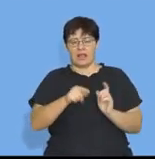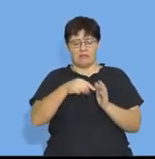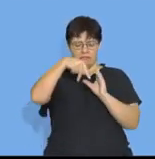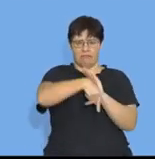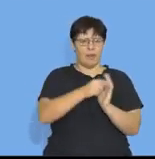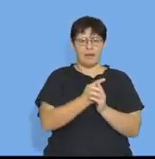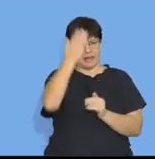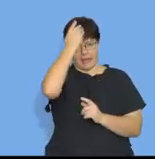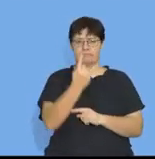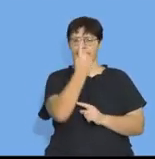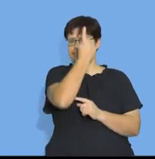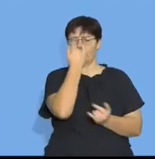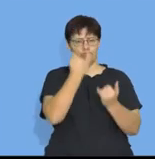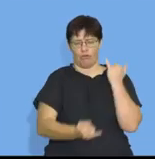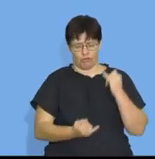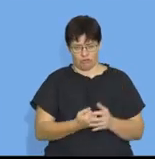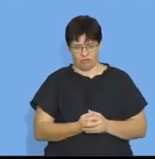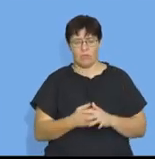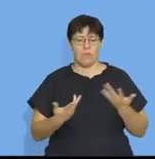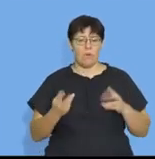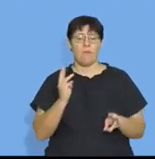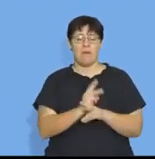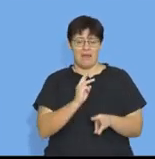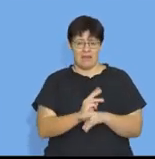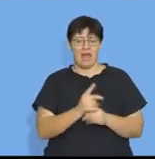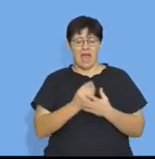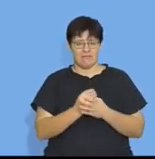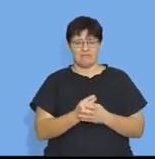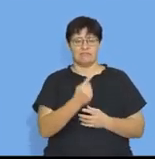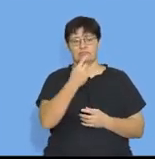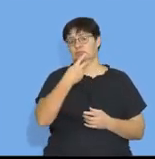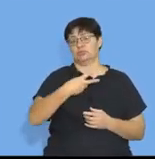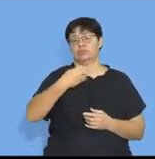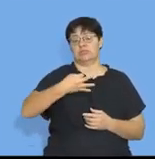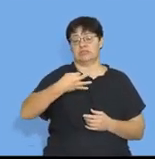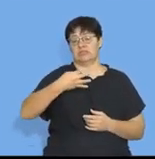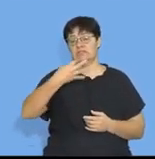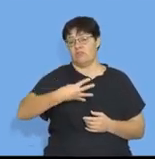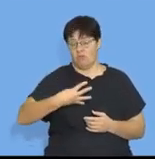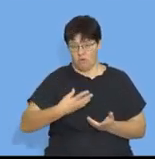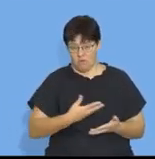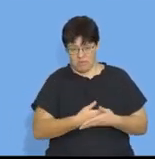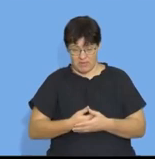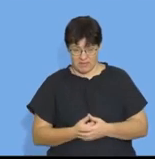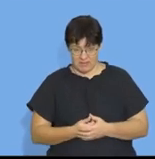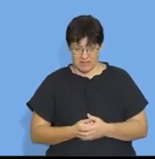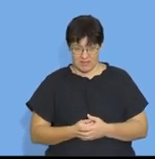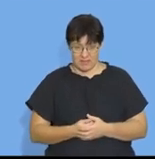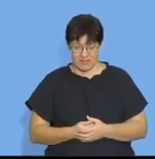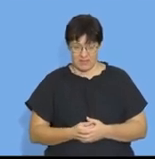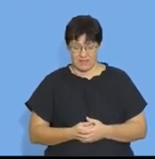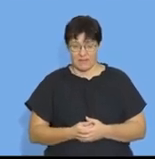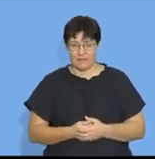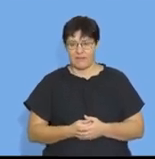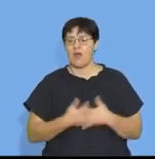the cervix. It could be that the mother has multiple babies, so this has been the second or third pregnancy. There could also